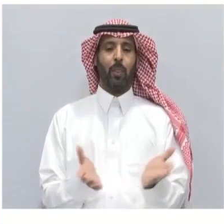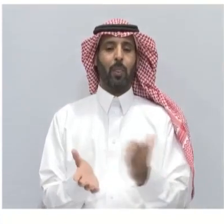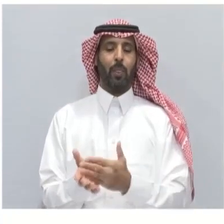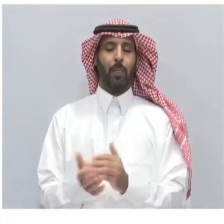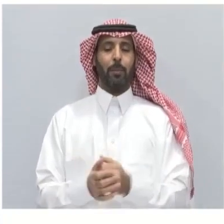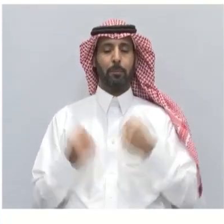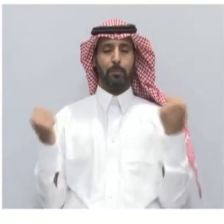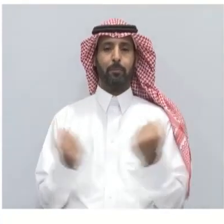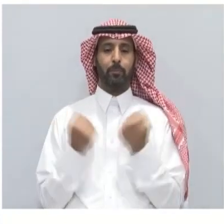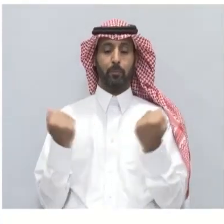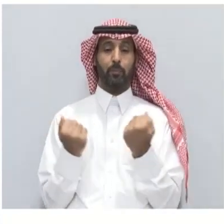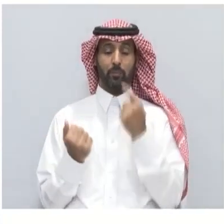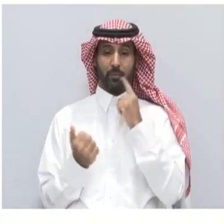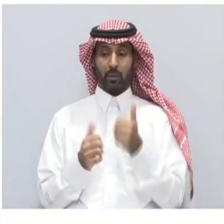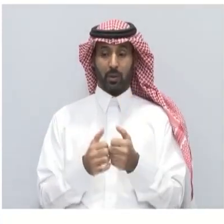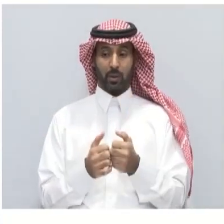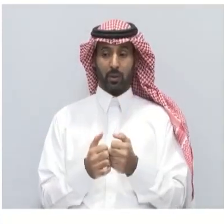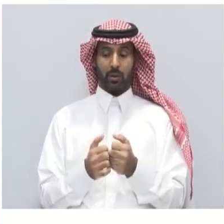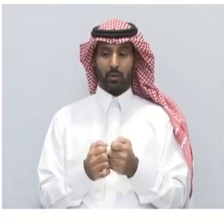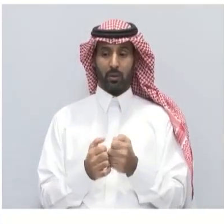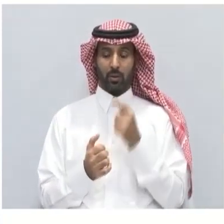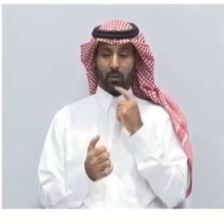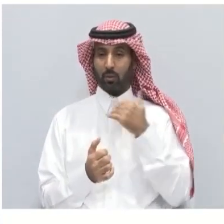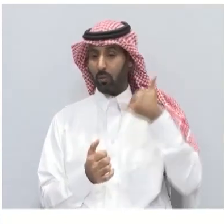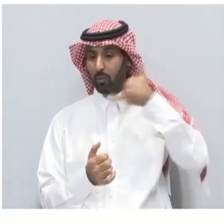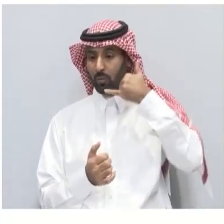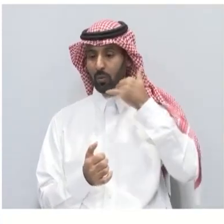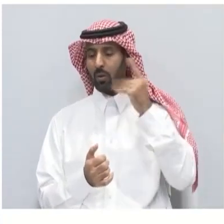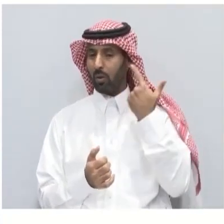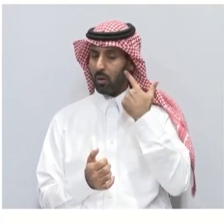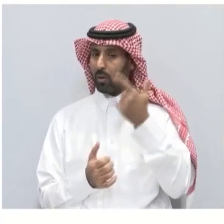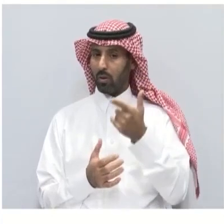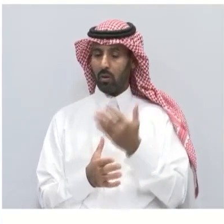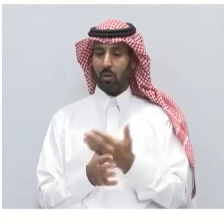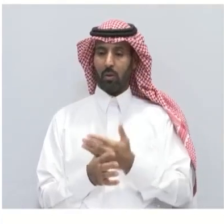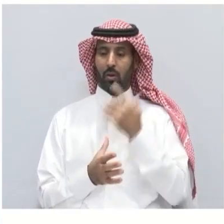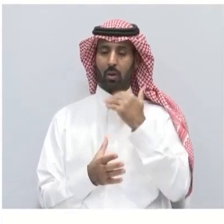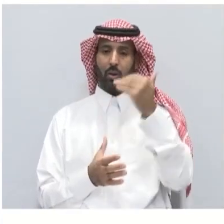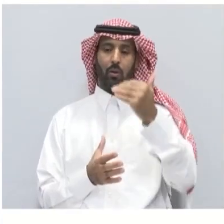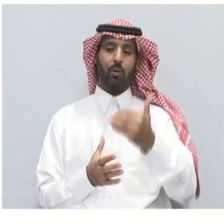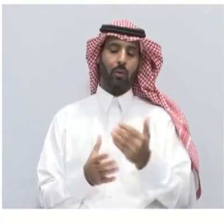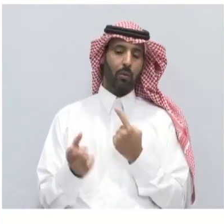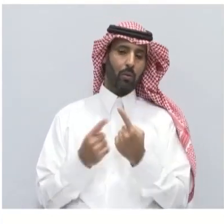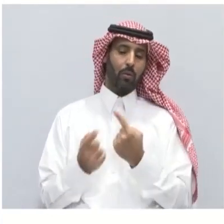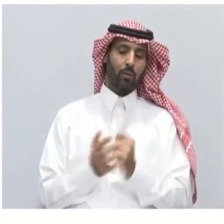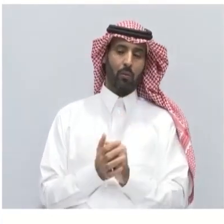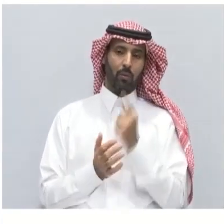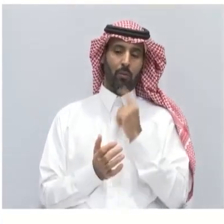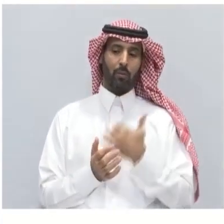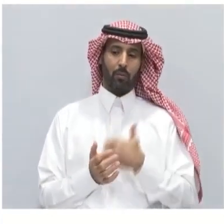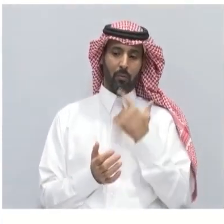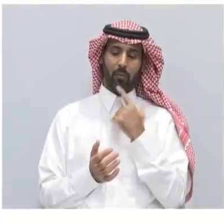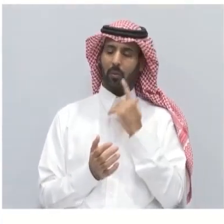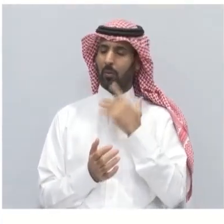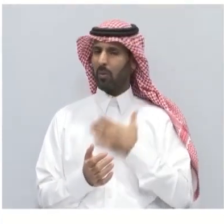other exercise, right? If you would call or text messaging, continuing, you had an unnecessary argument with your cousin, you feel responsible, you want